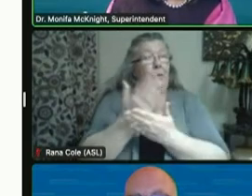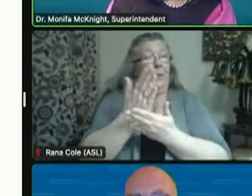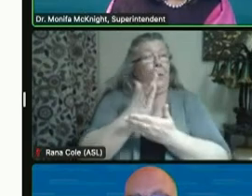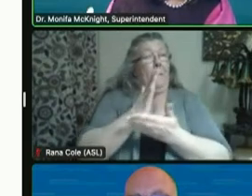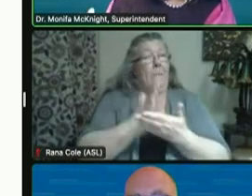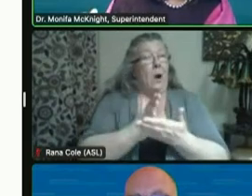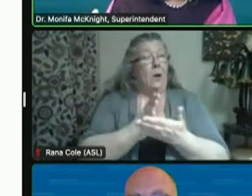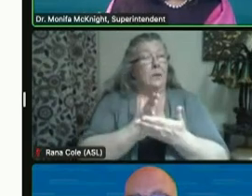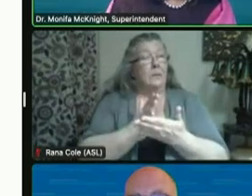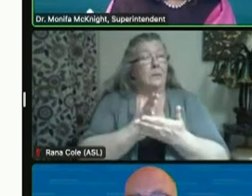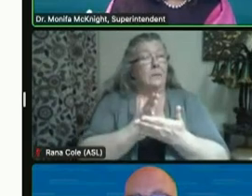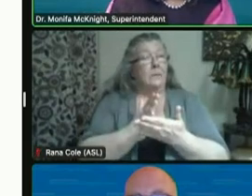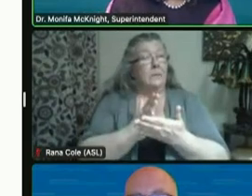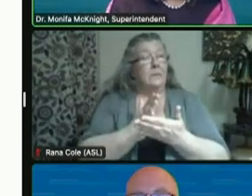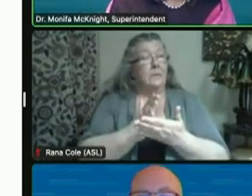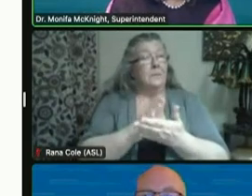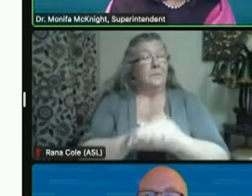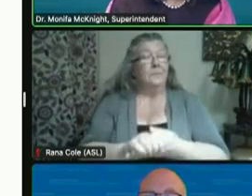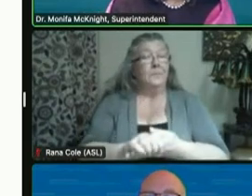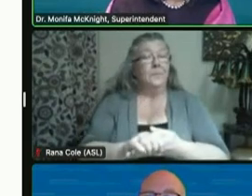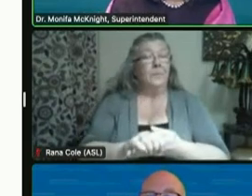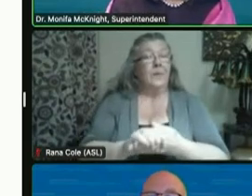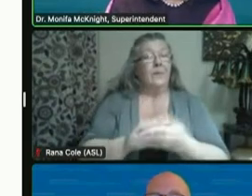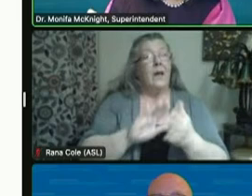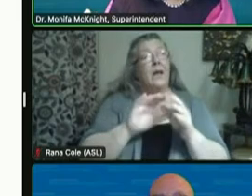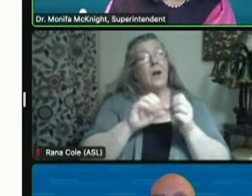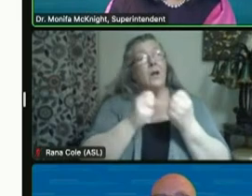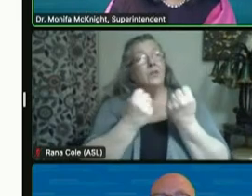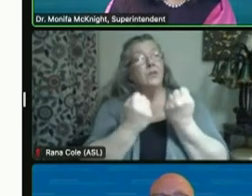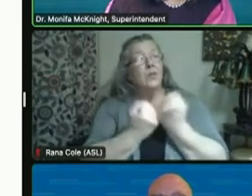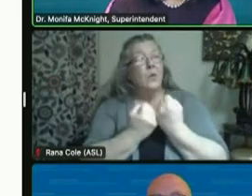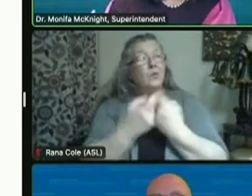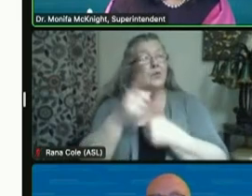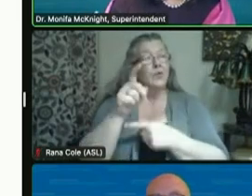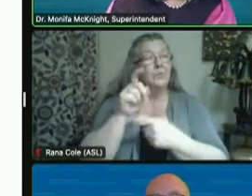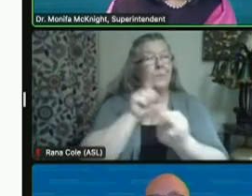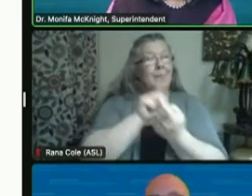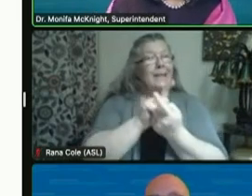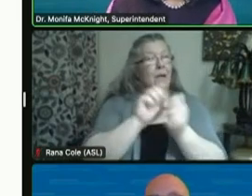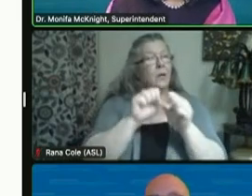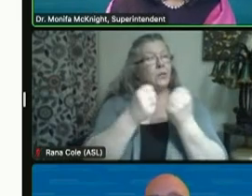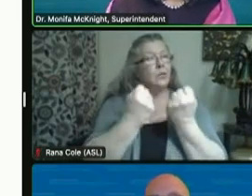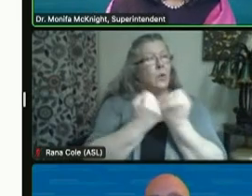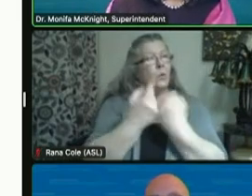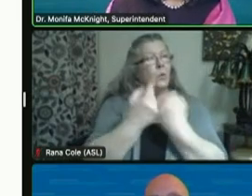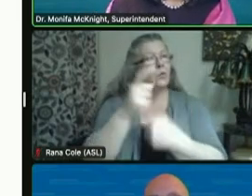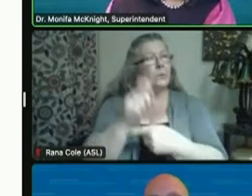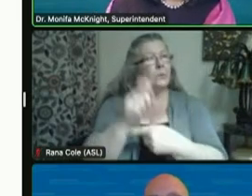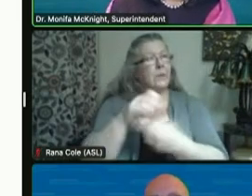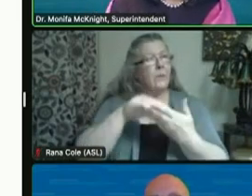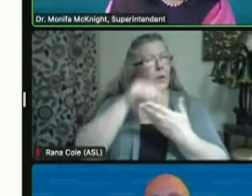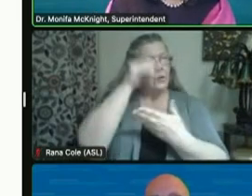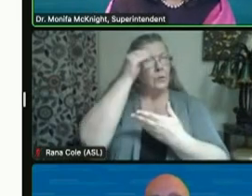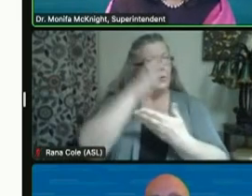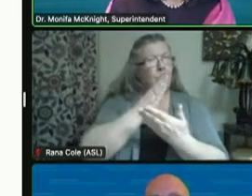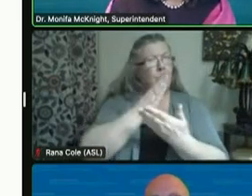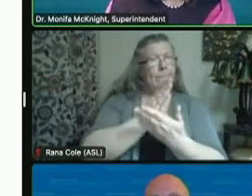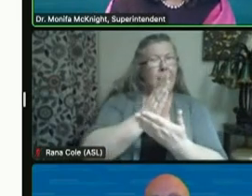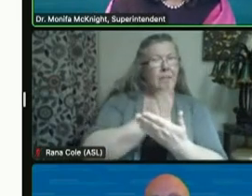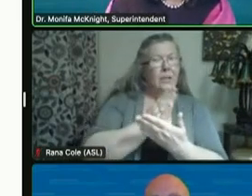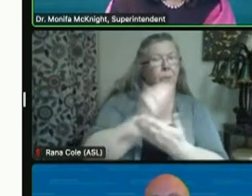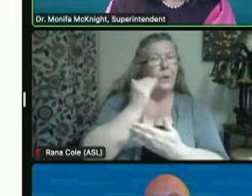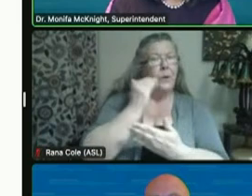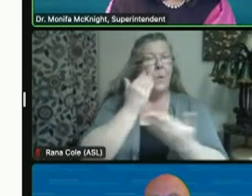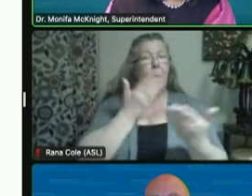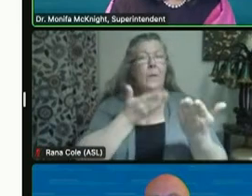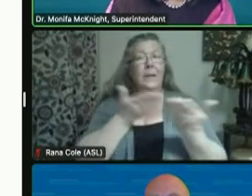an example, particularly around like social emotional needs of our students. We're now budgeting for that in a very different way, knowing that our students need services available